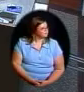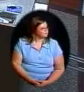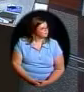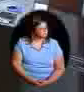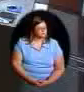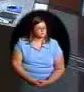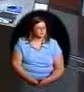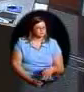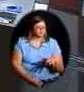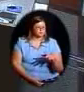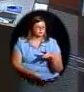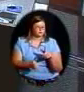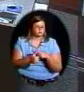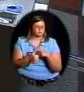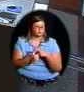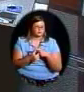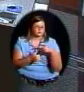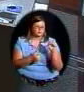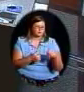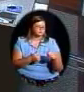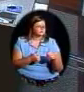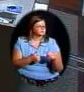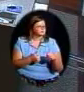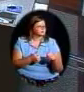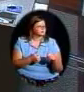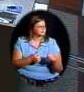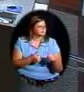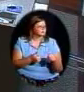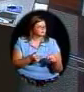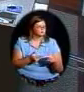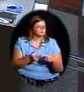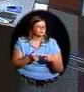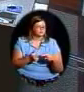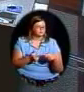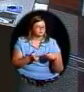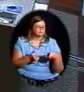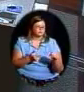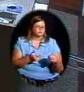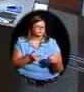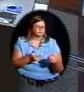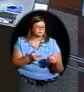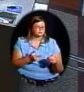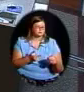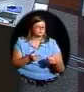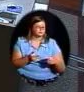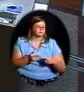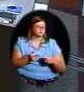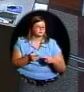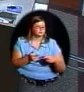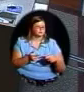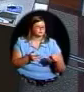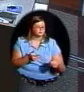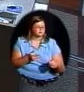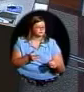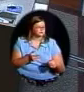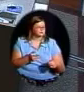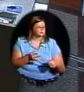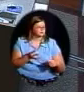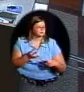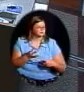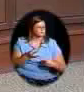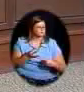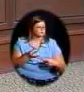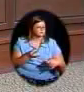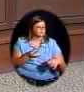Mr. Poland? Yes. Mrs. Wilhelm? Yes. Mr. Churchman? Yes.